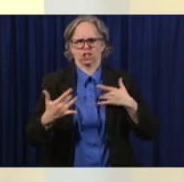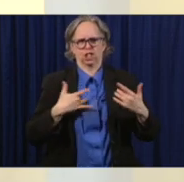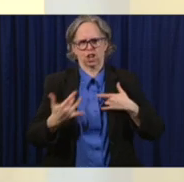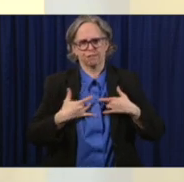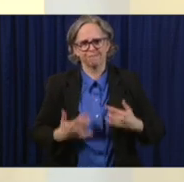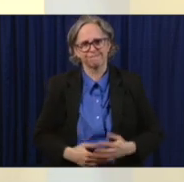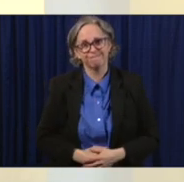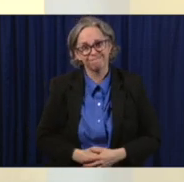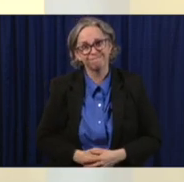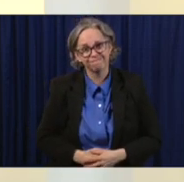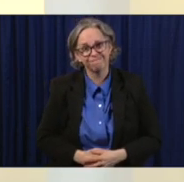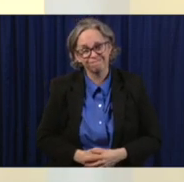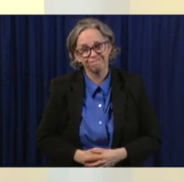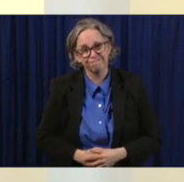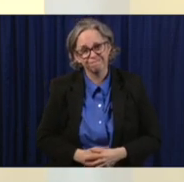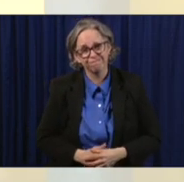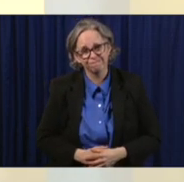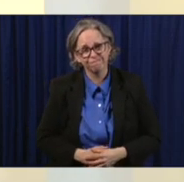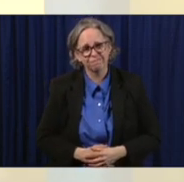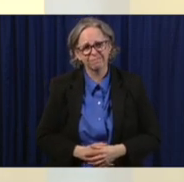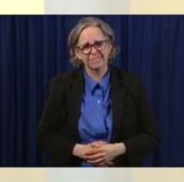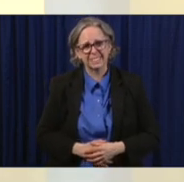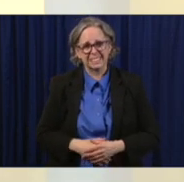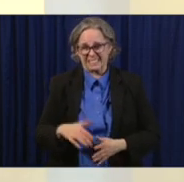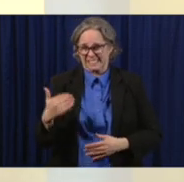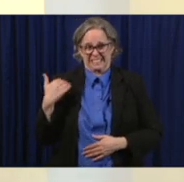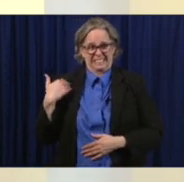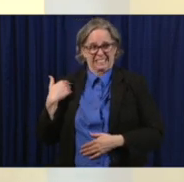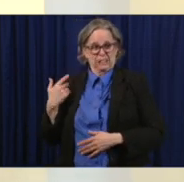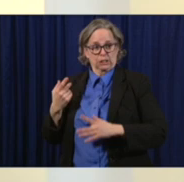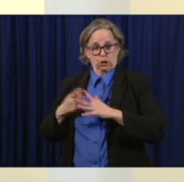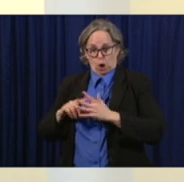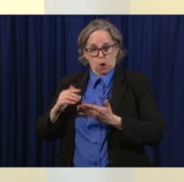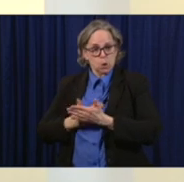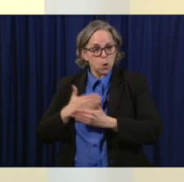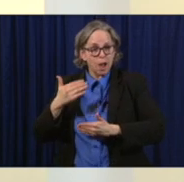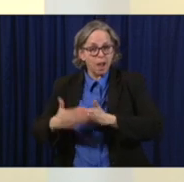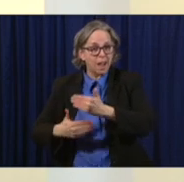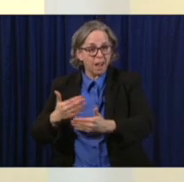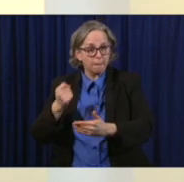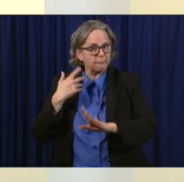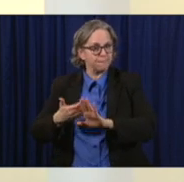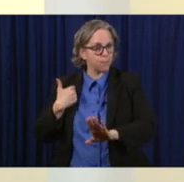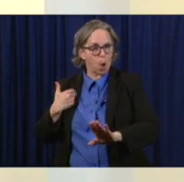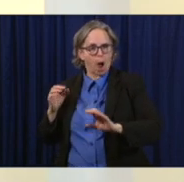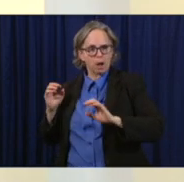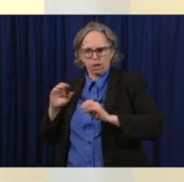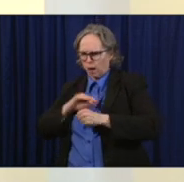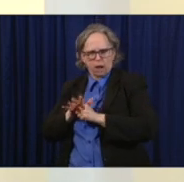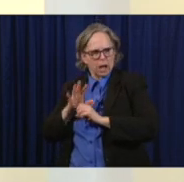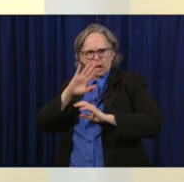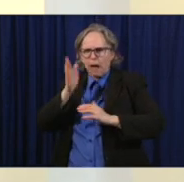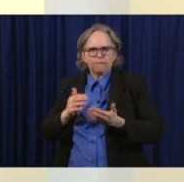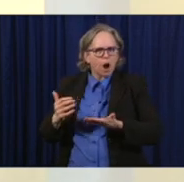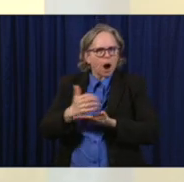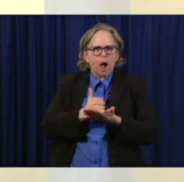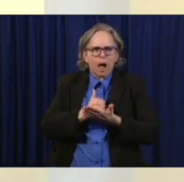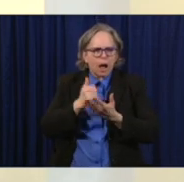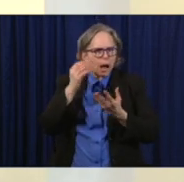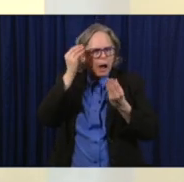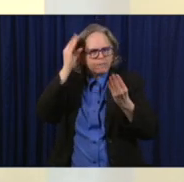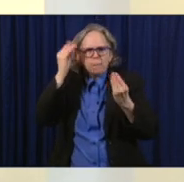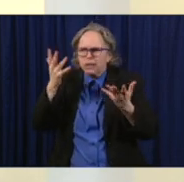We started a new process during this. It was data we never collected before on the deaths and more data on long-term